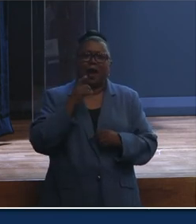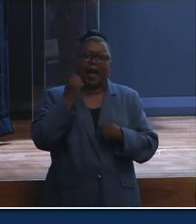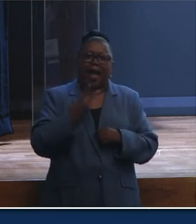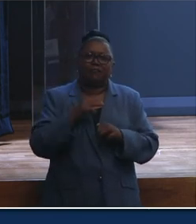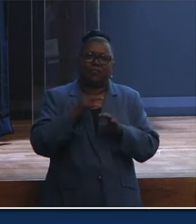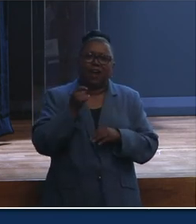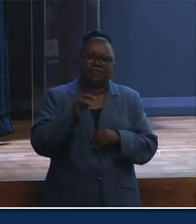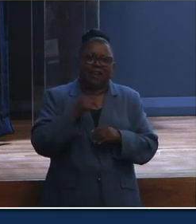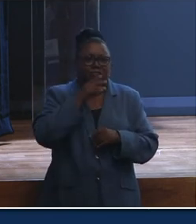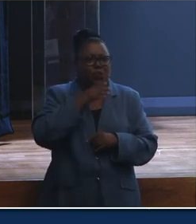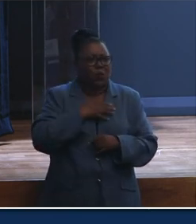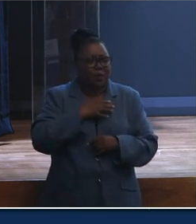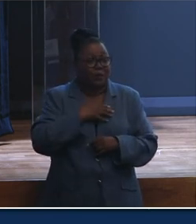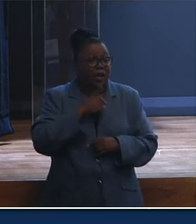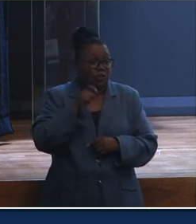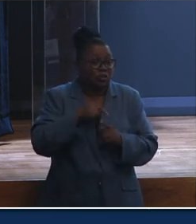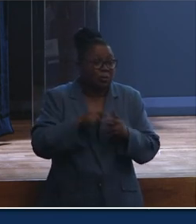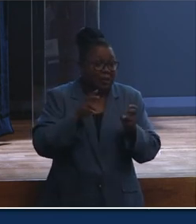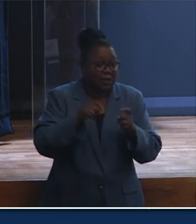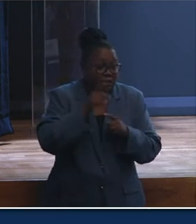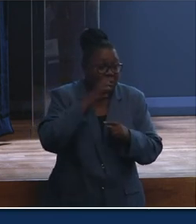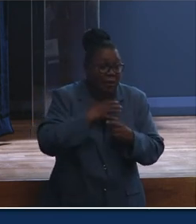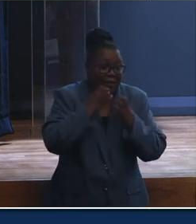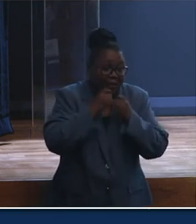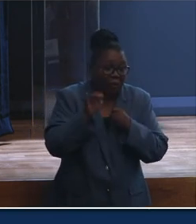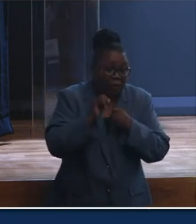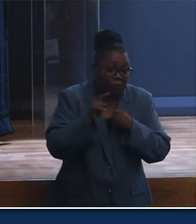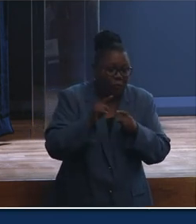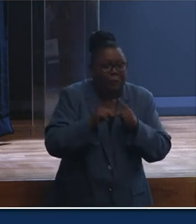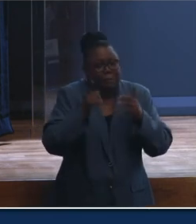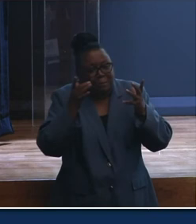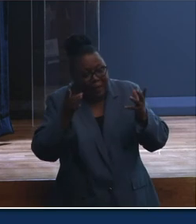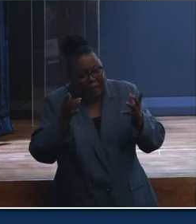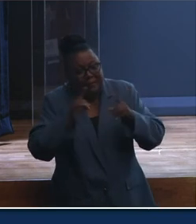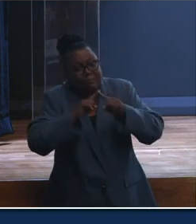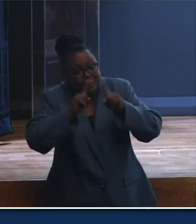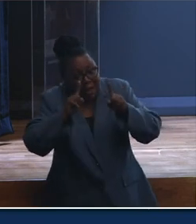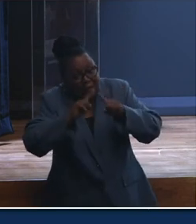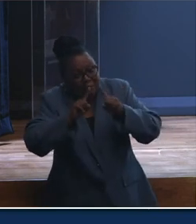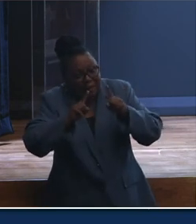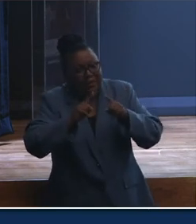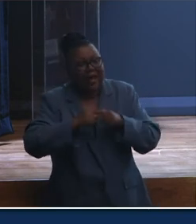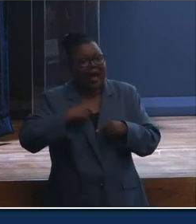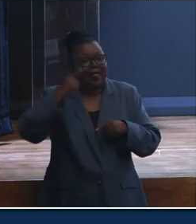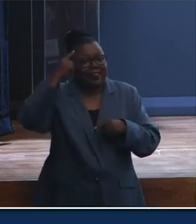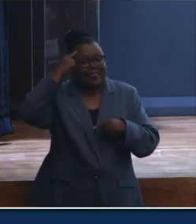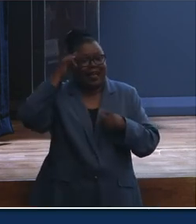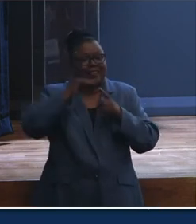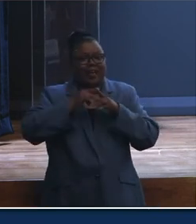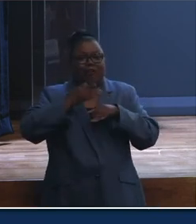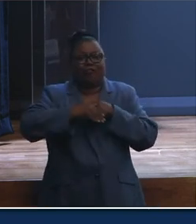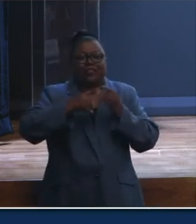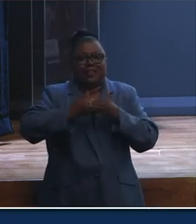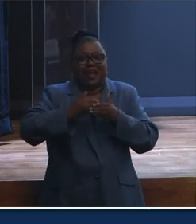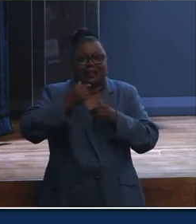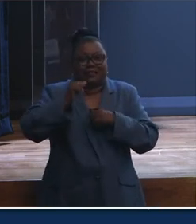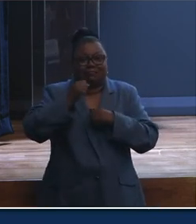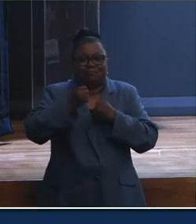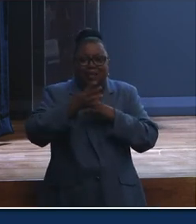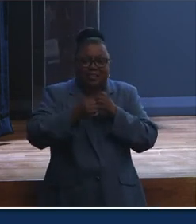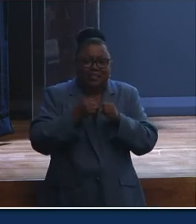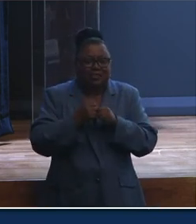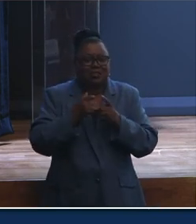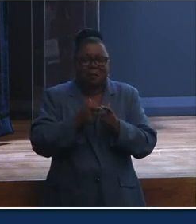our fans are women. Now, it should be an issue that men care about, yes, too. Yes. But I do think that over these next decades, one of